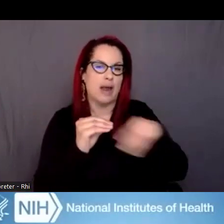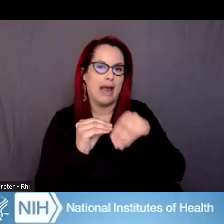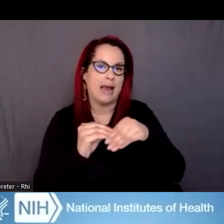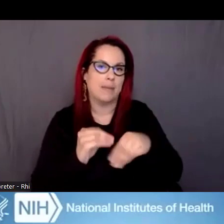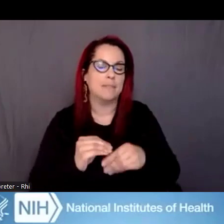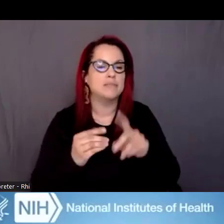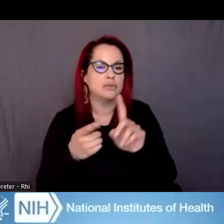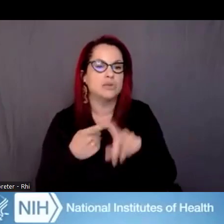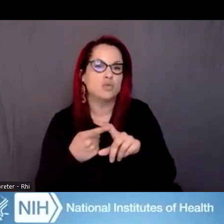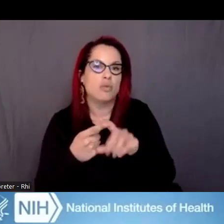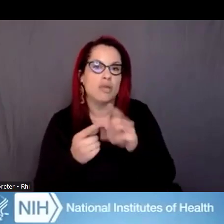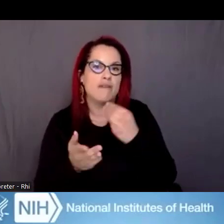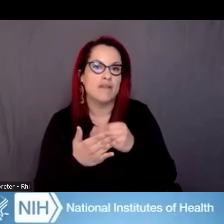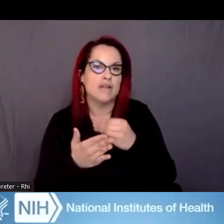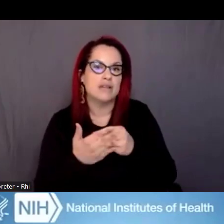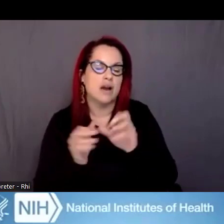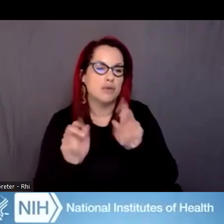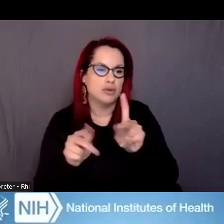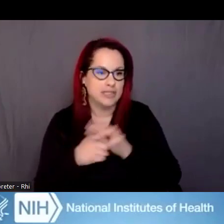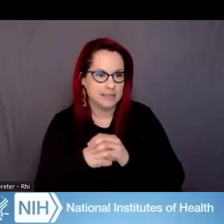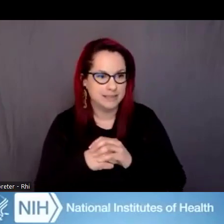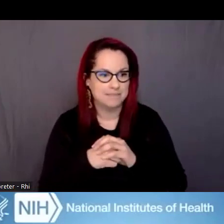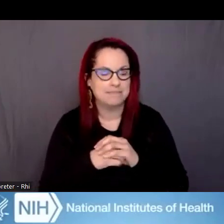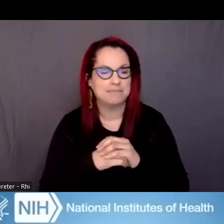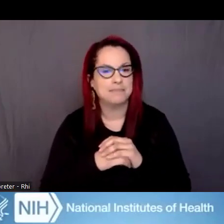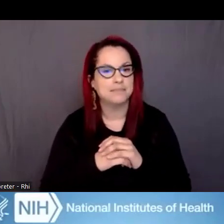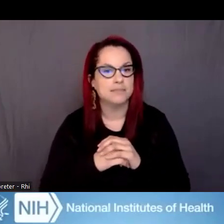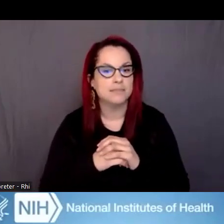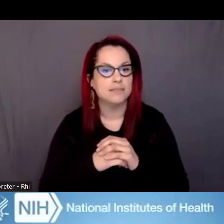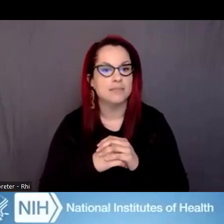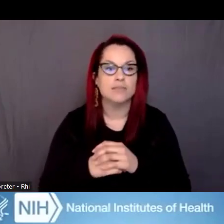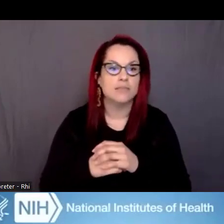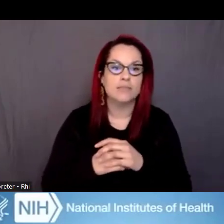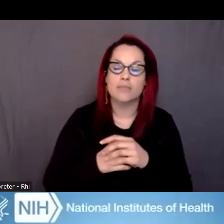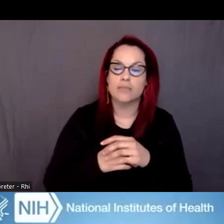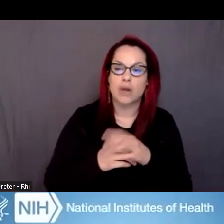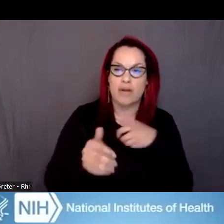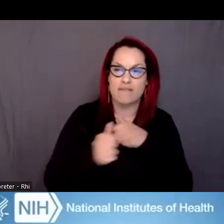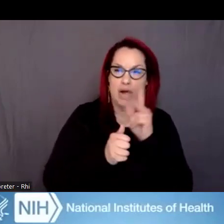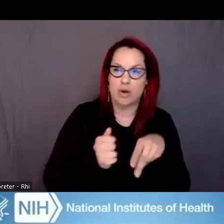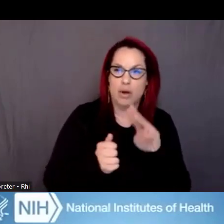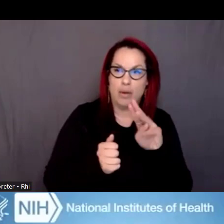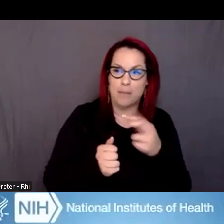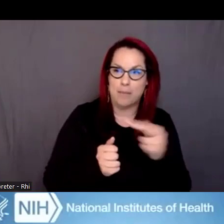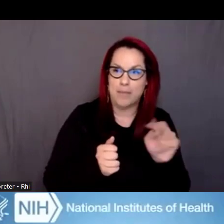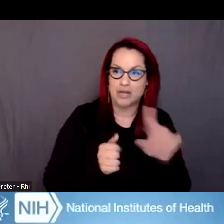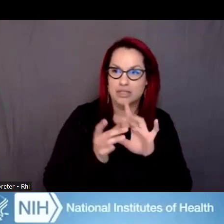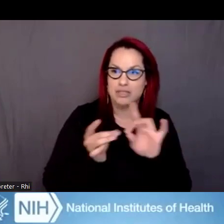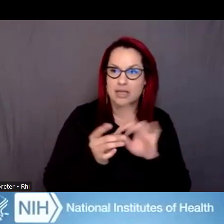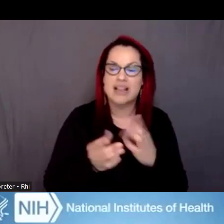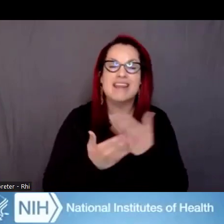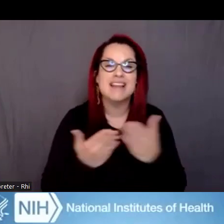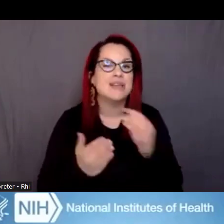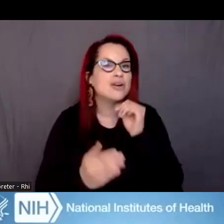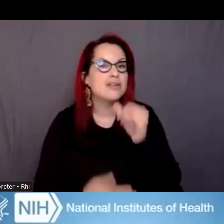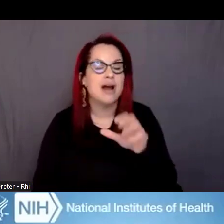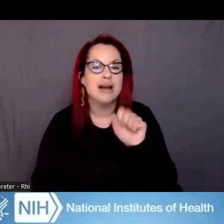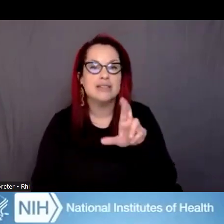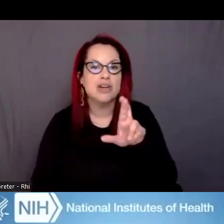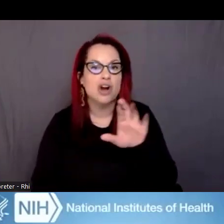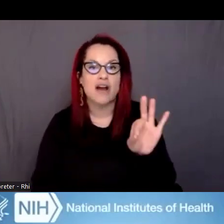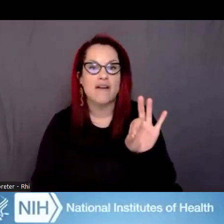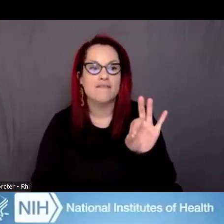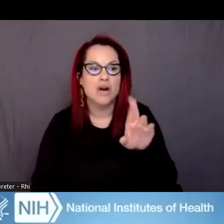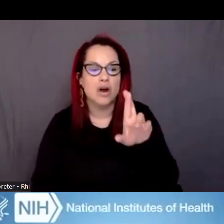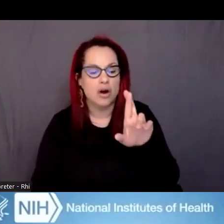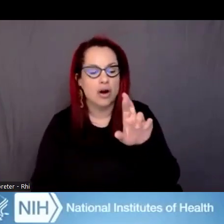the funding opportunities. And just to follow up, Megan, things that are not SRF, RPGs